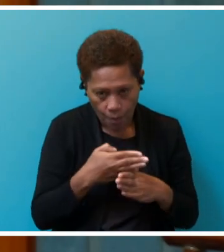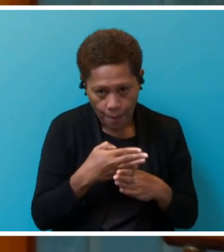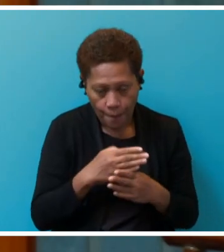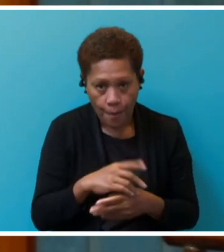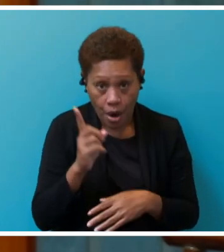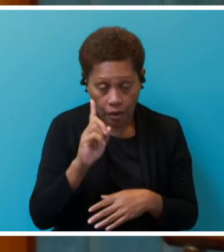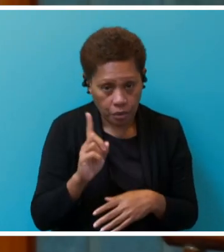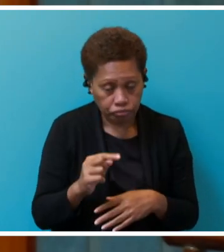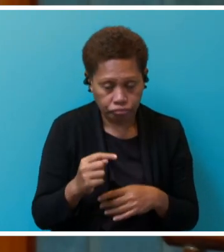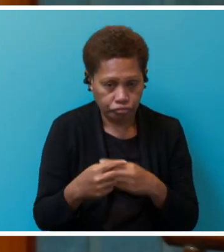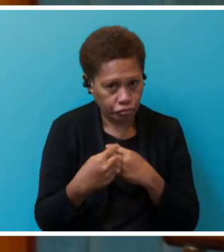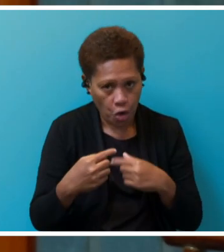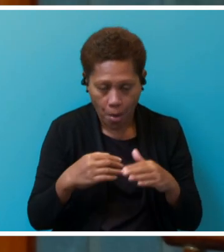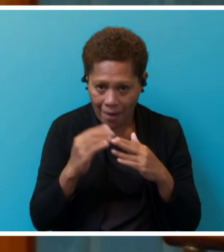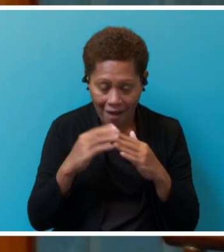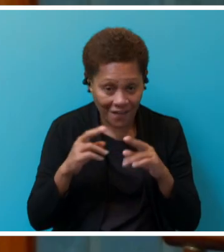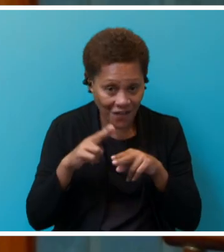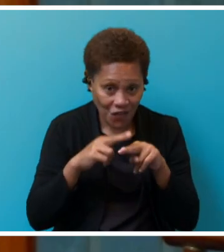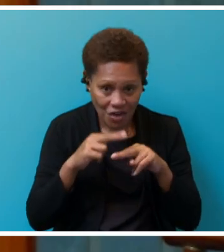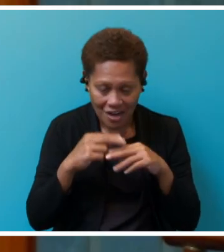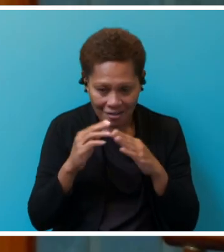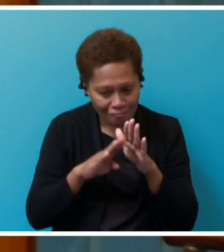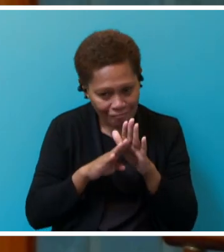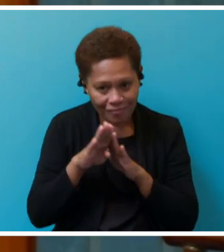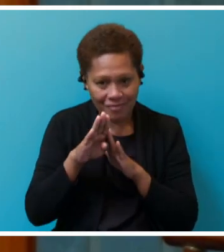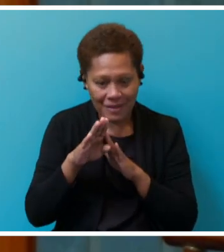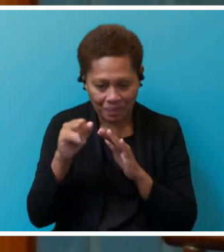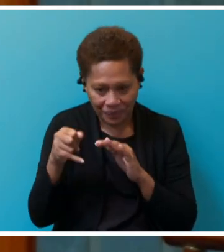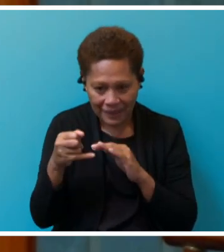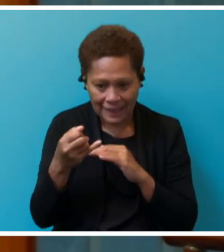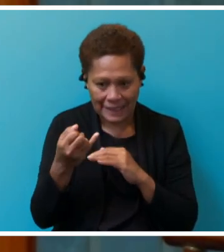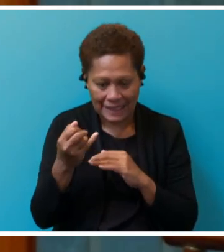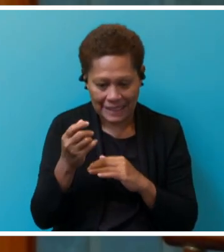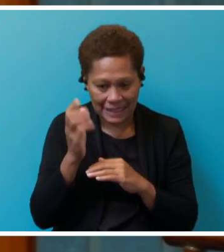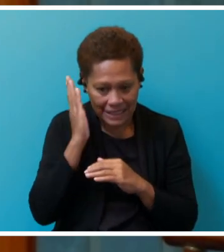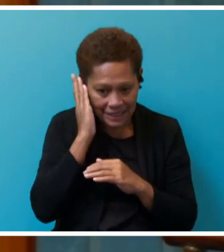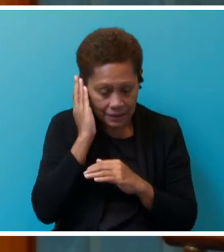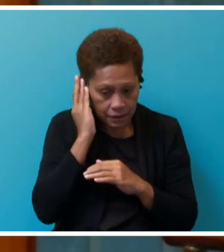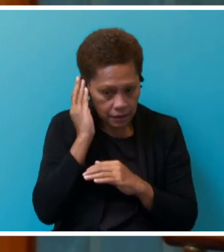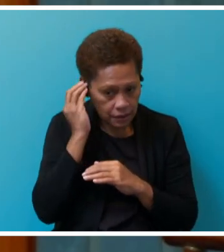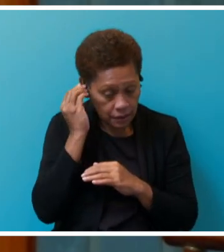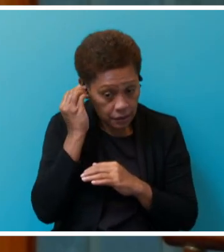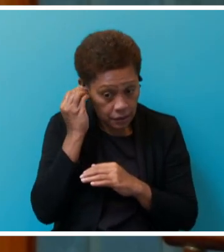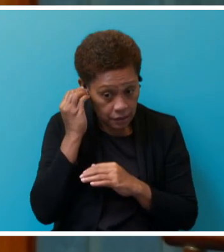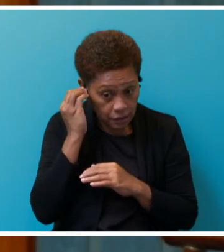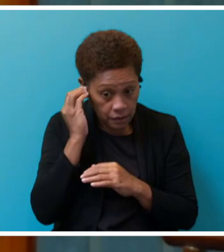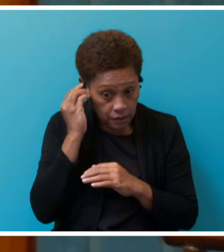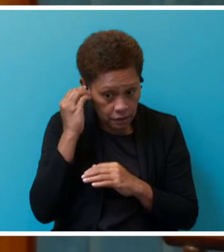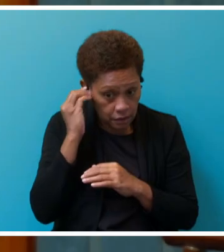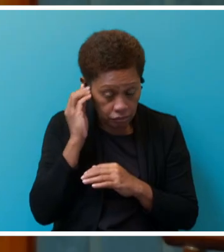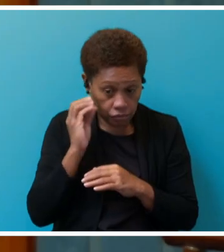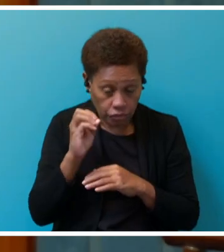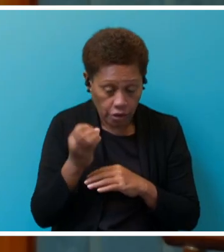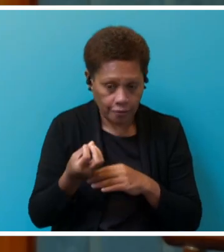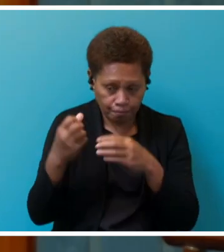we are building a Fiji that grows what it eats, exports what it grows, and prospers by what it